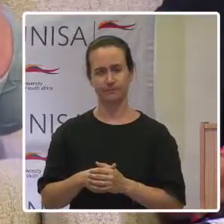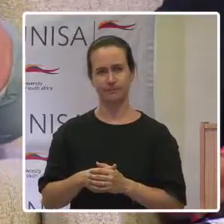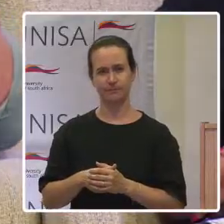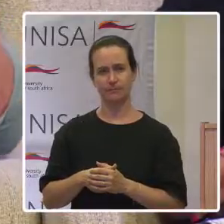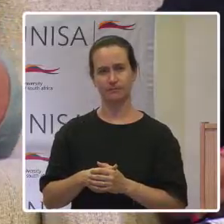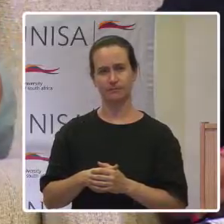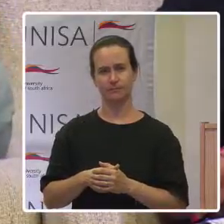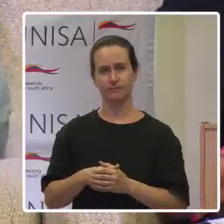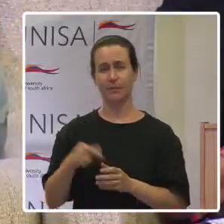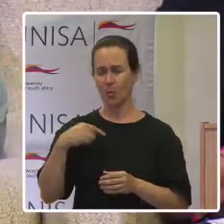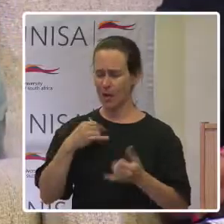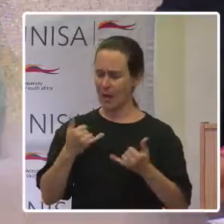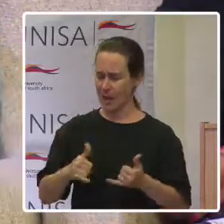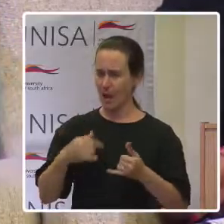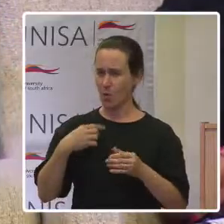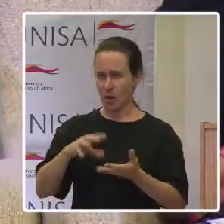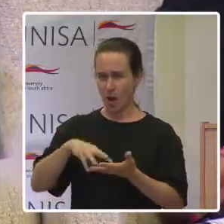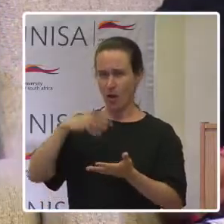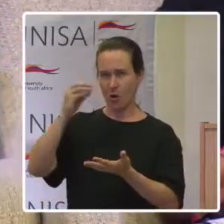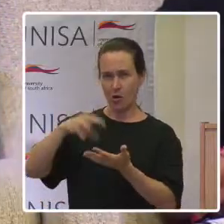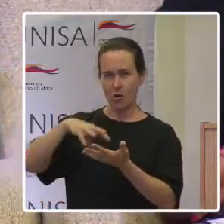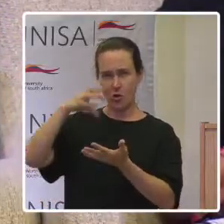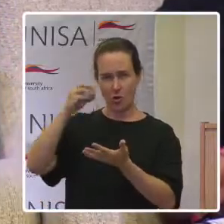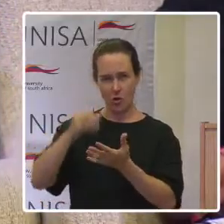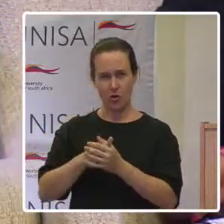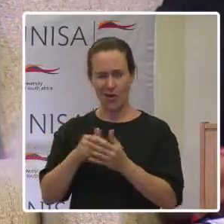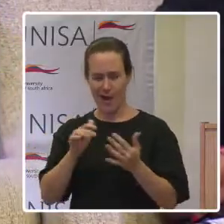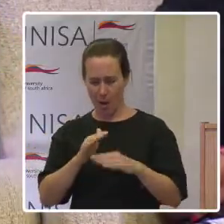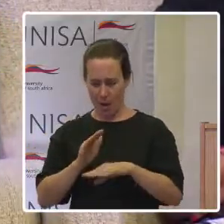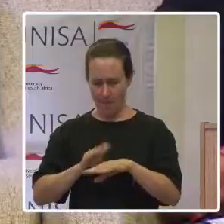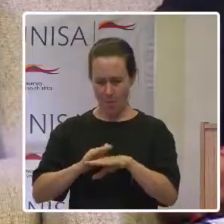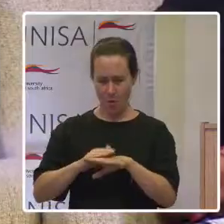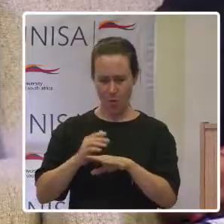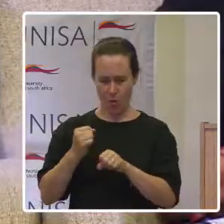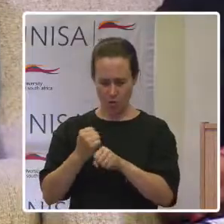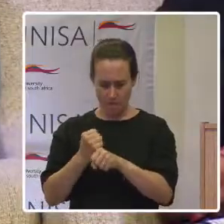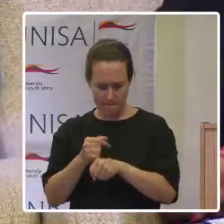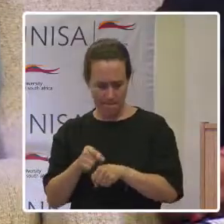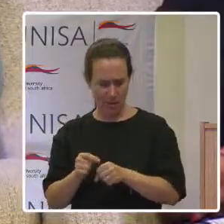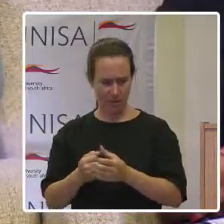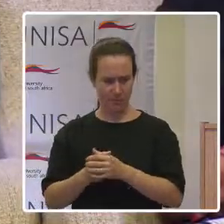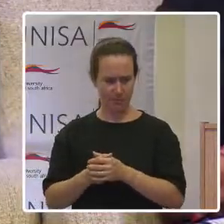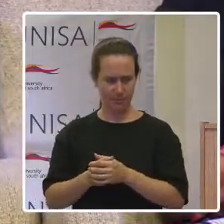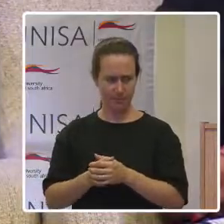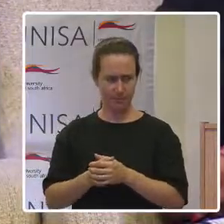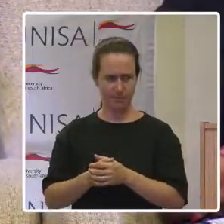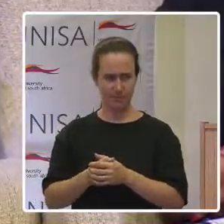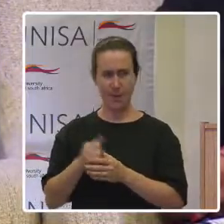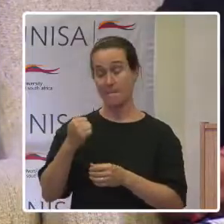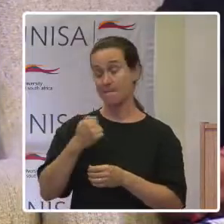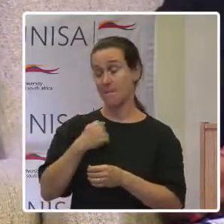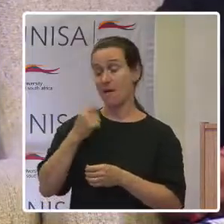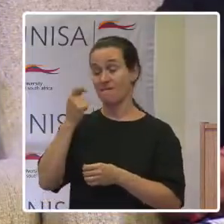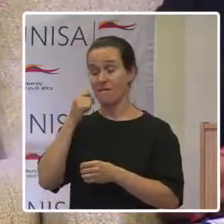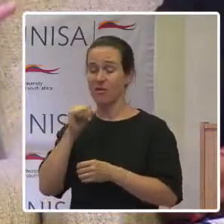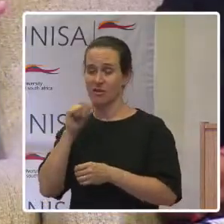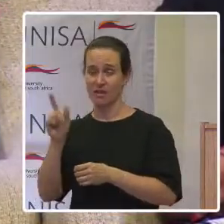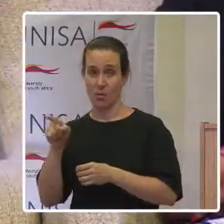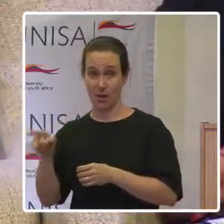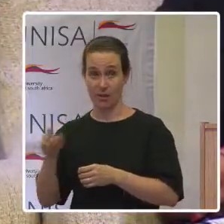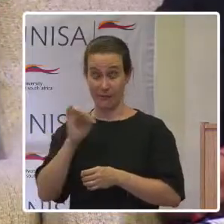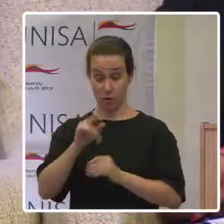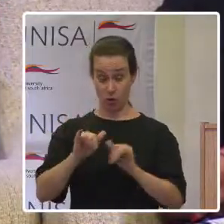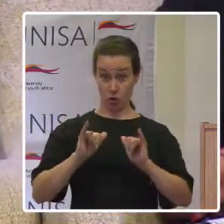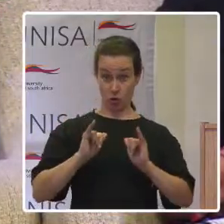are still learning somewhat how to incorporate it. You know, my father likes to say, the day that you